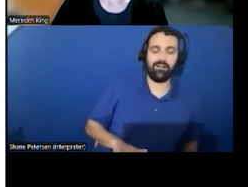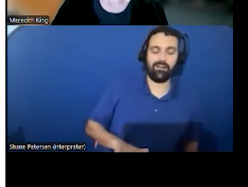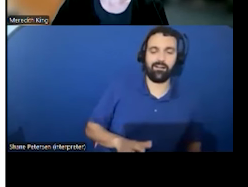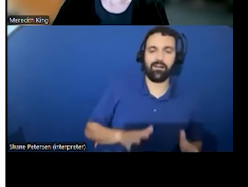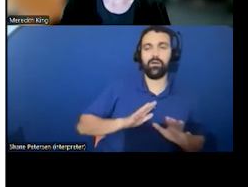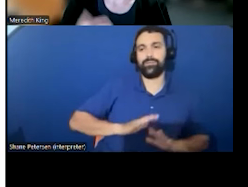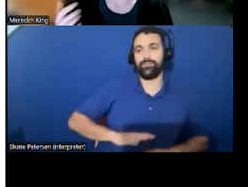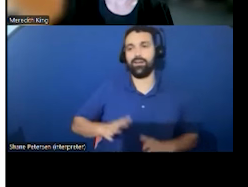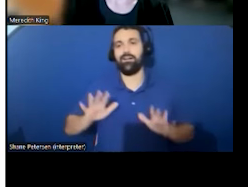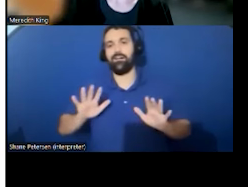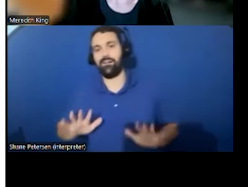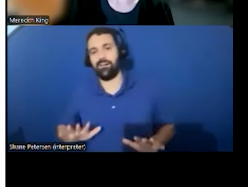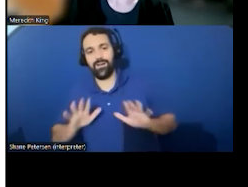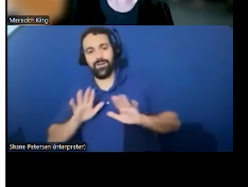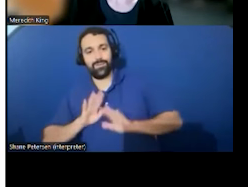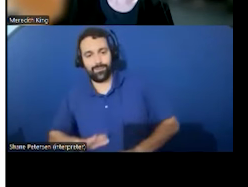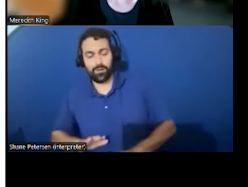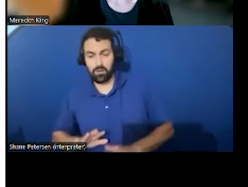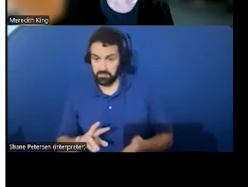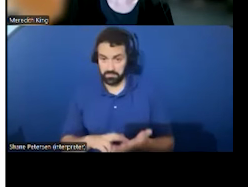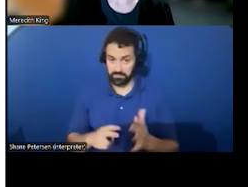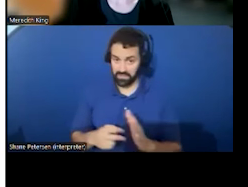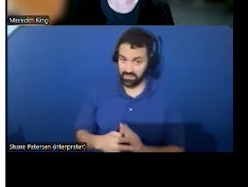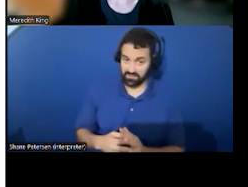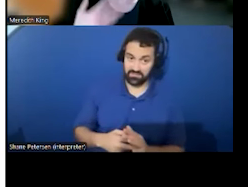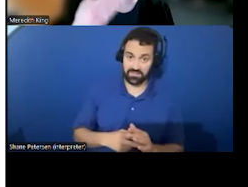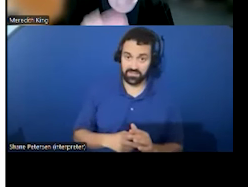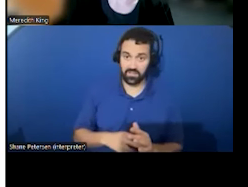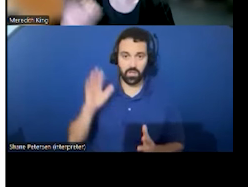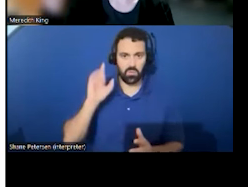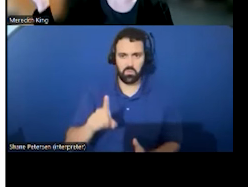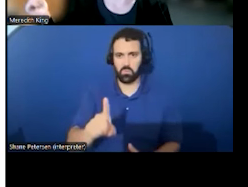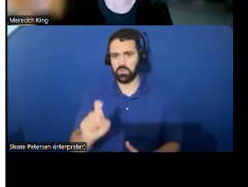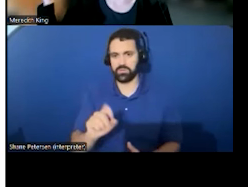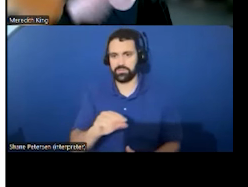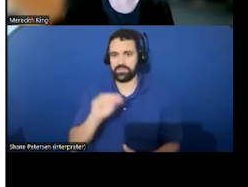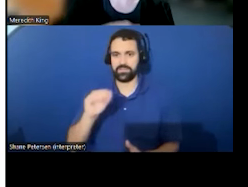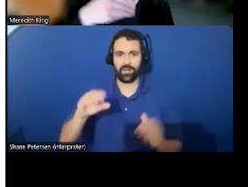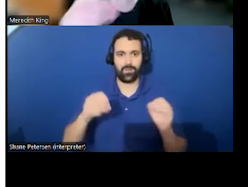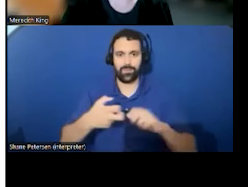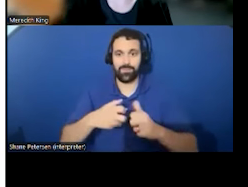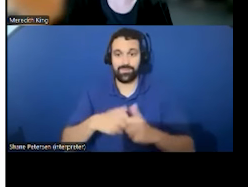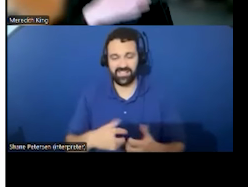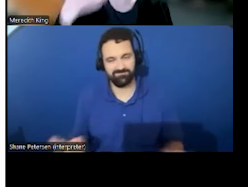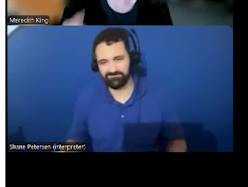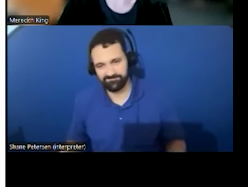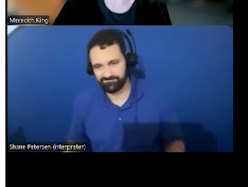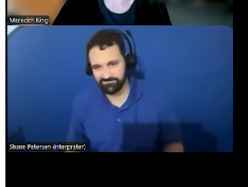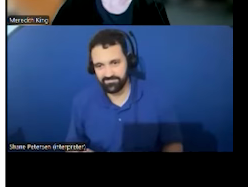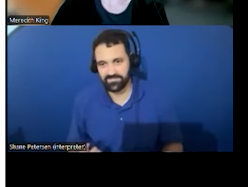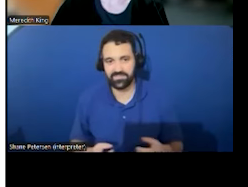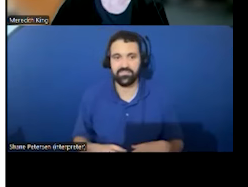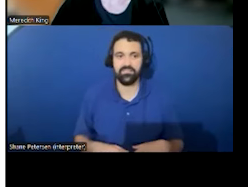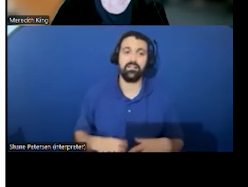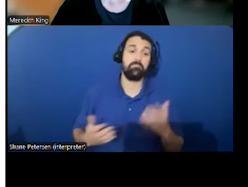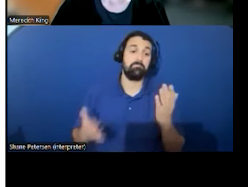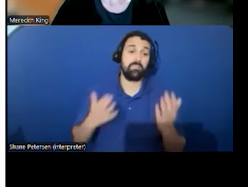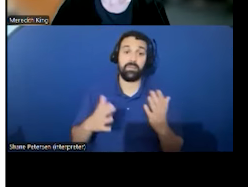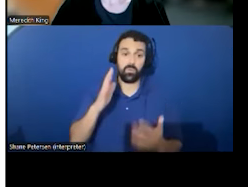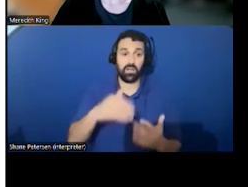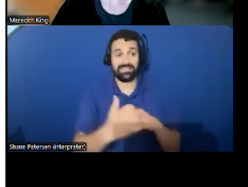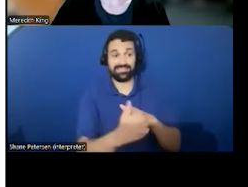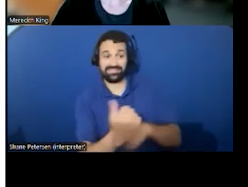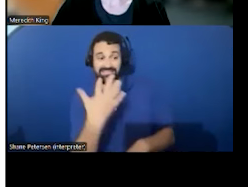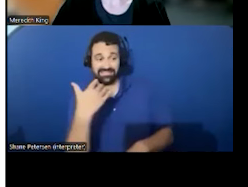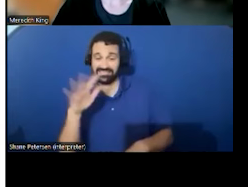going to get those accommodation notices saying, the Office of Accessibility has sent someone and these are the accommodations that they mean. It